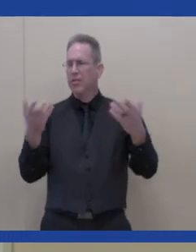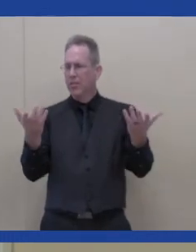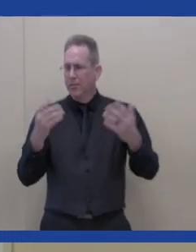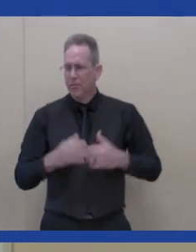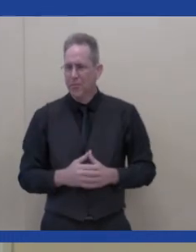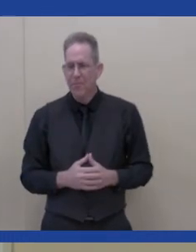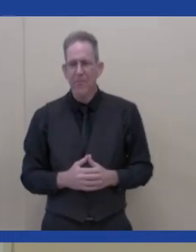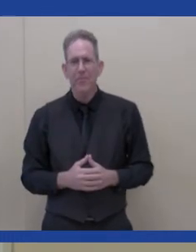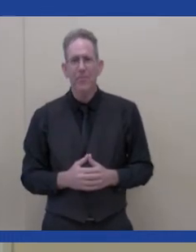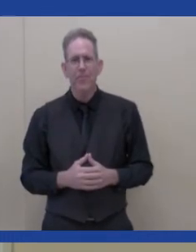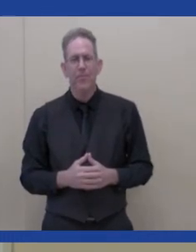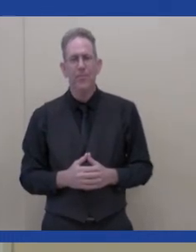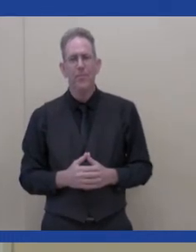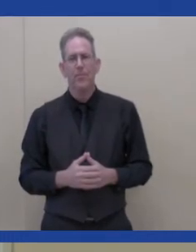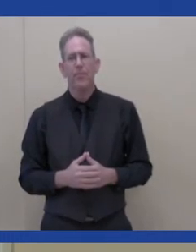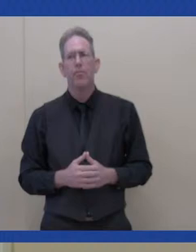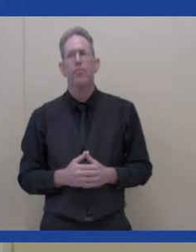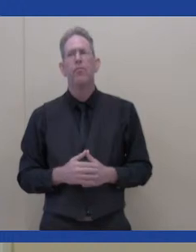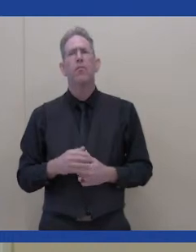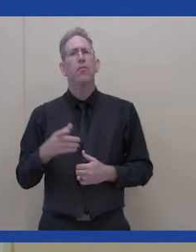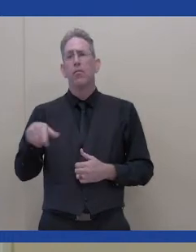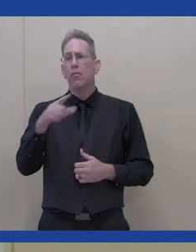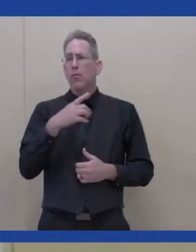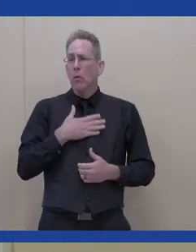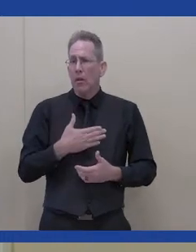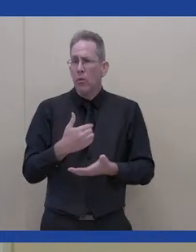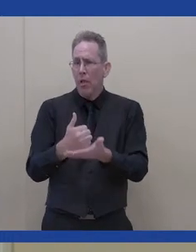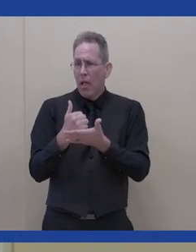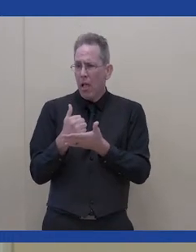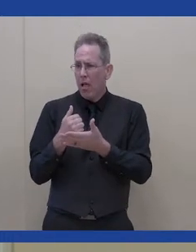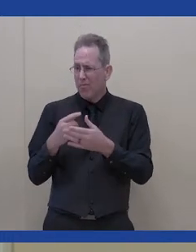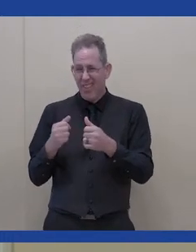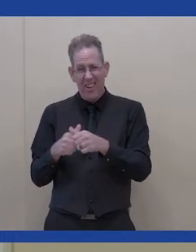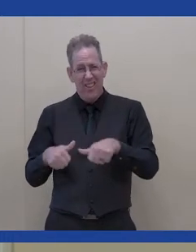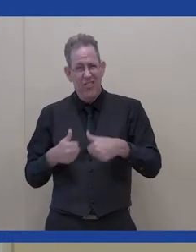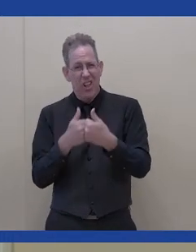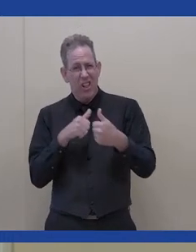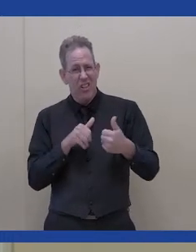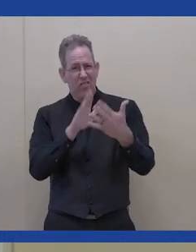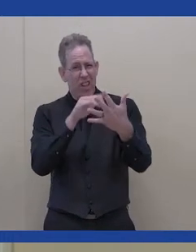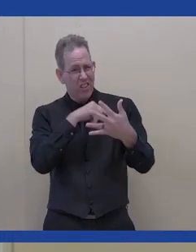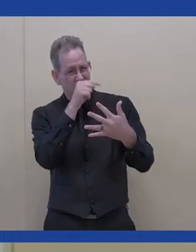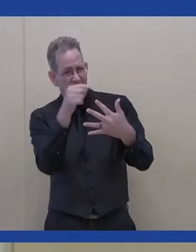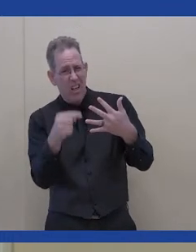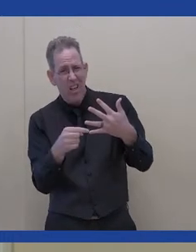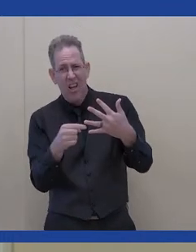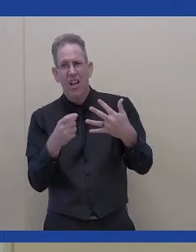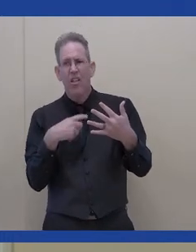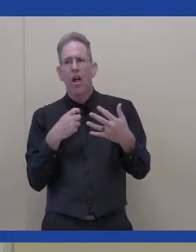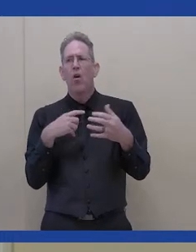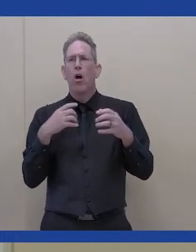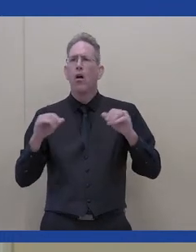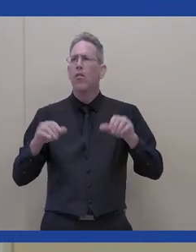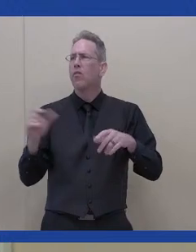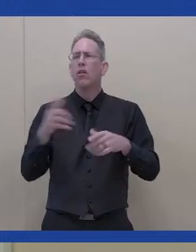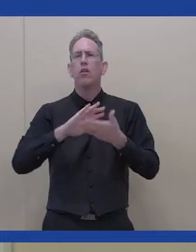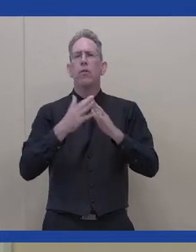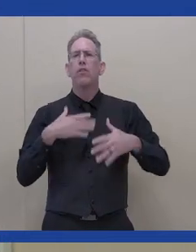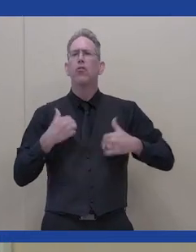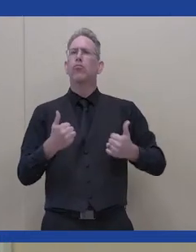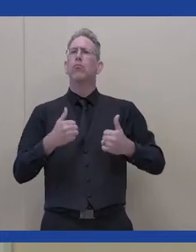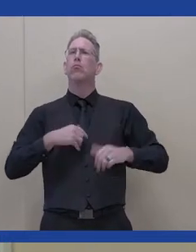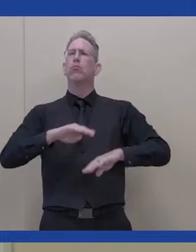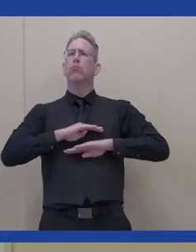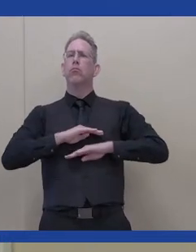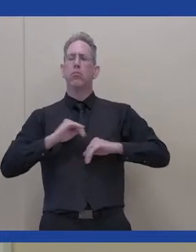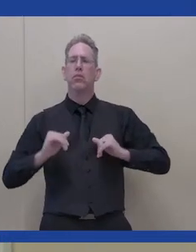You're ready and you're willing to help us address the challenges and renew our sense of community, right? Yeah, all right. And it is